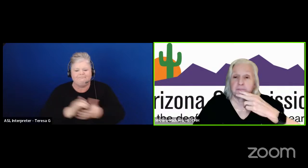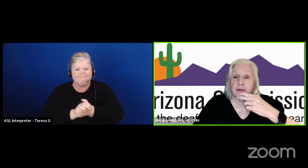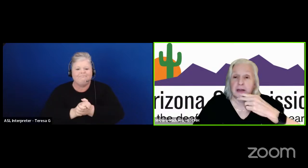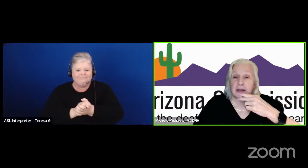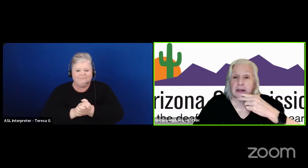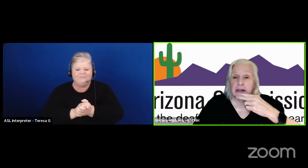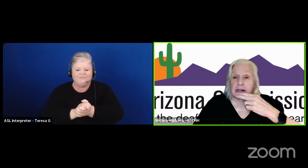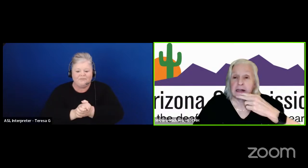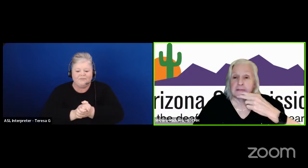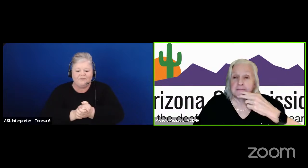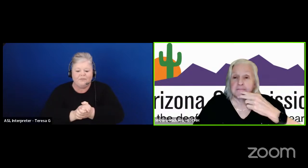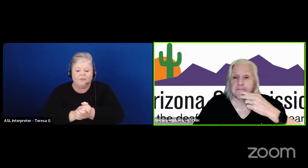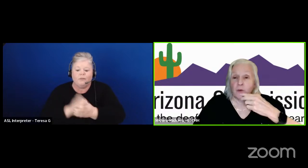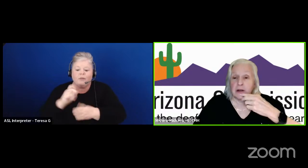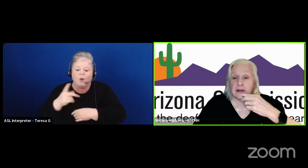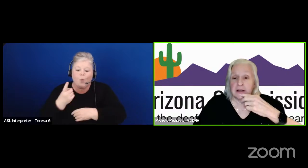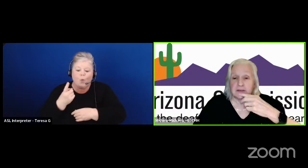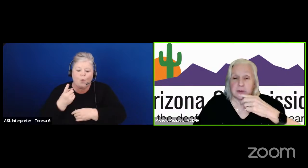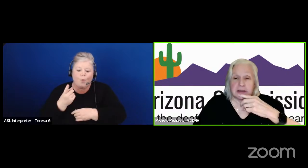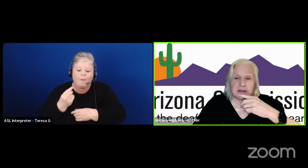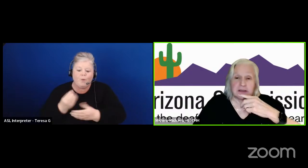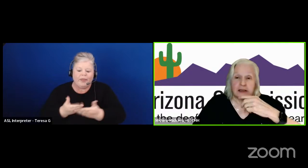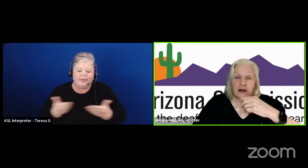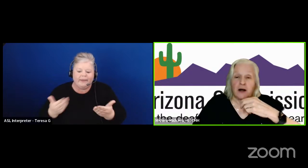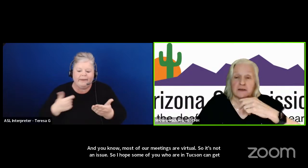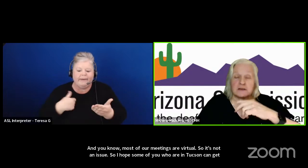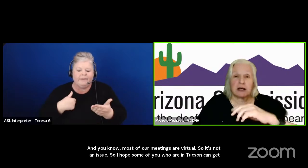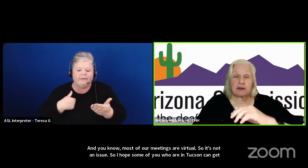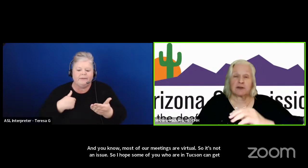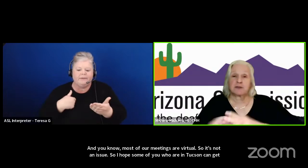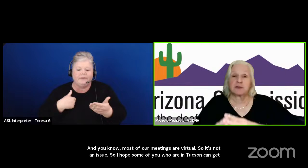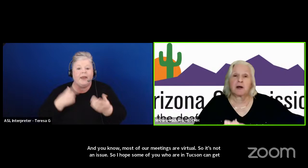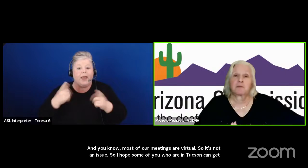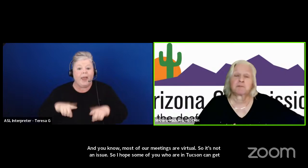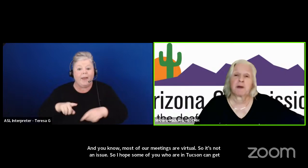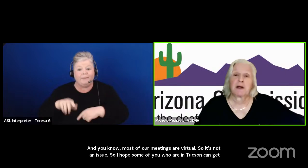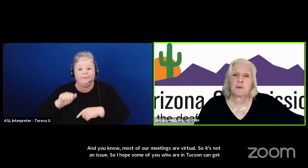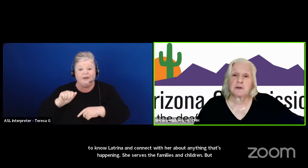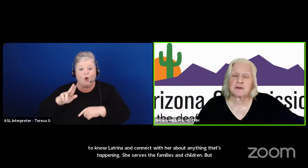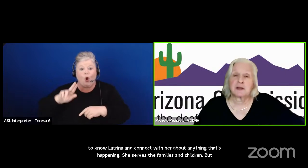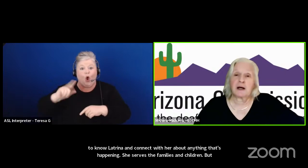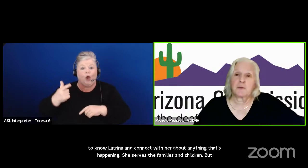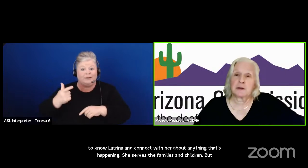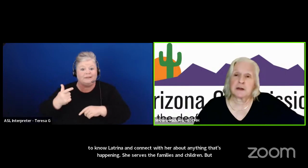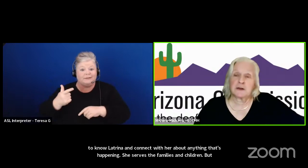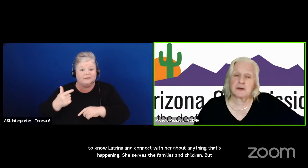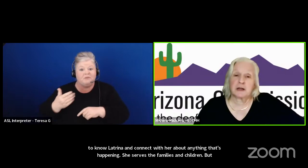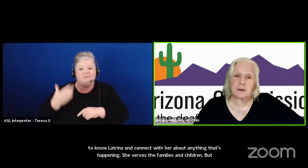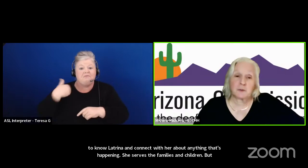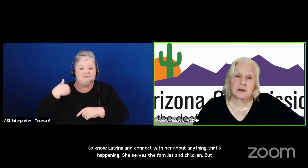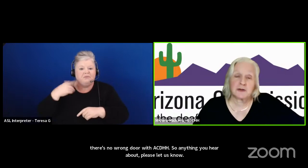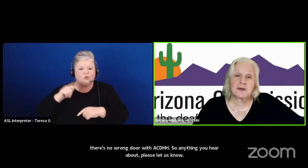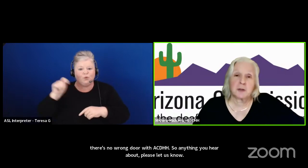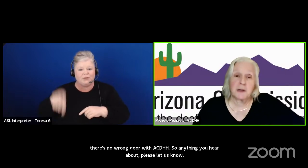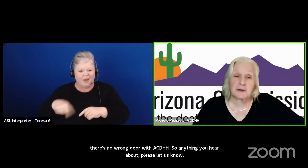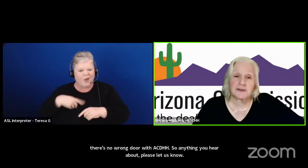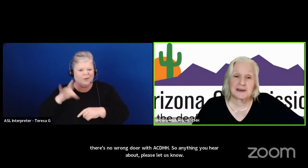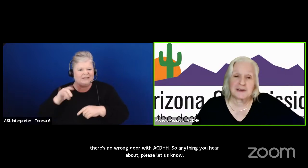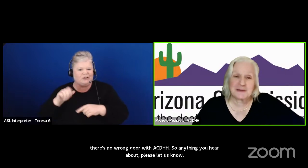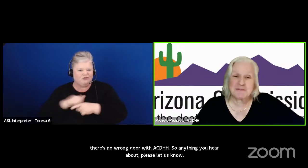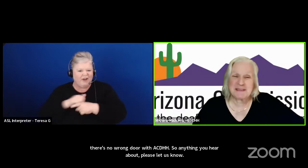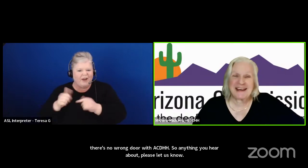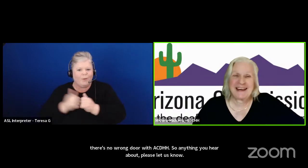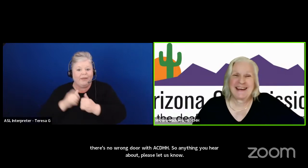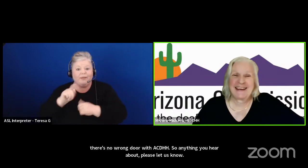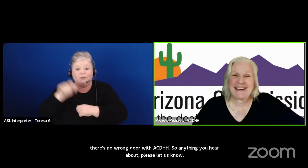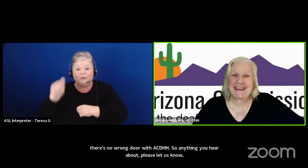know. One of the things that we did in August down in Tucson was we did a training with the Tucson Medical